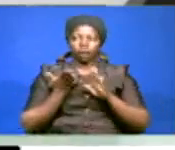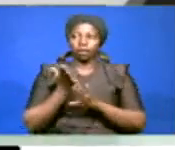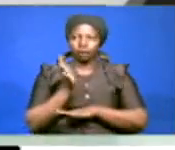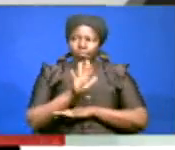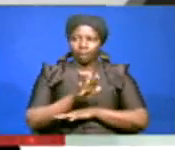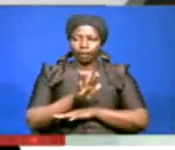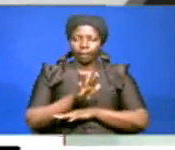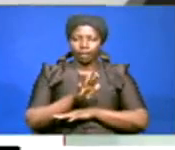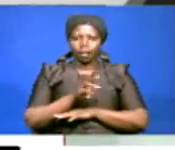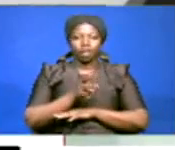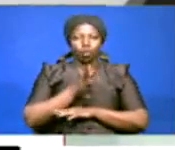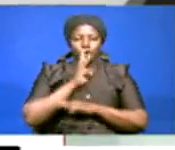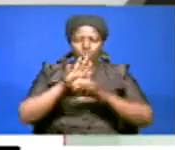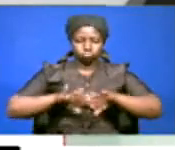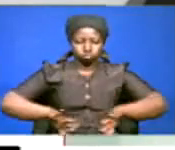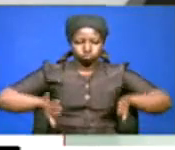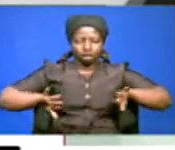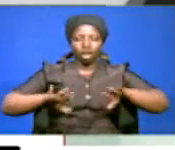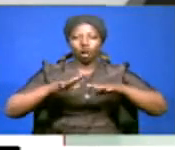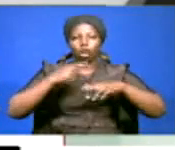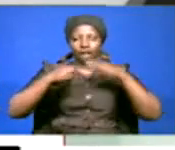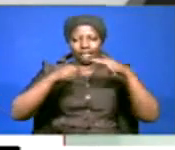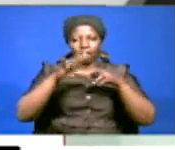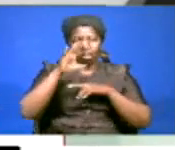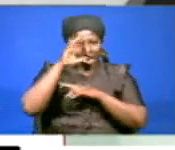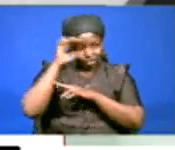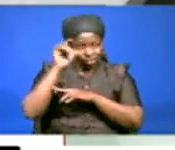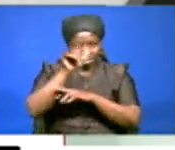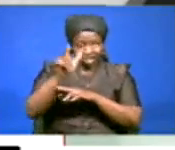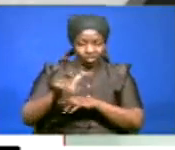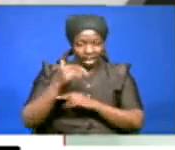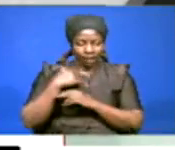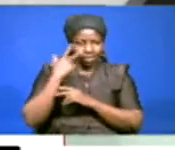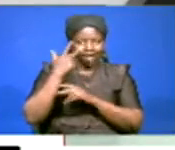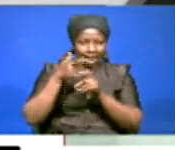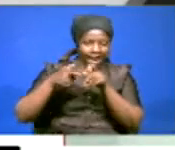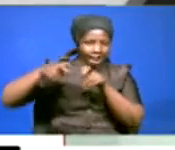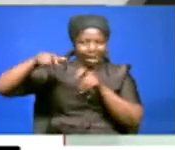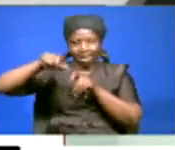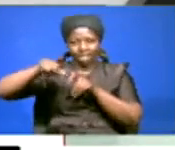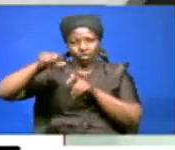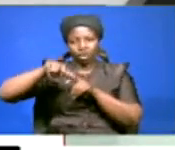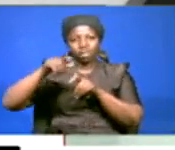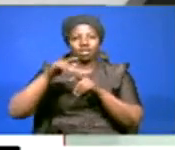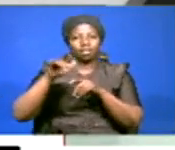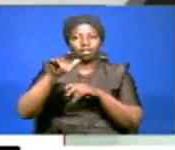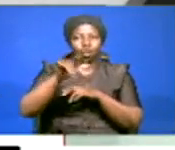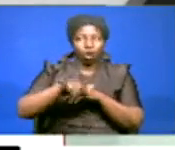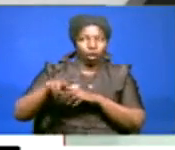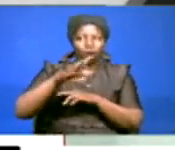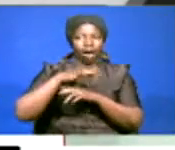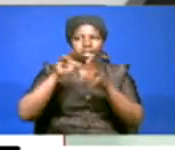Beach hotels in the coastal regions have seen a rise in domestic and international tourism after a two-year break due